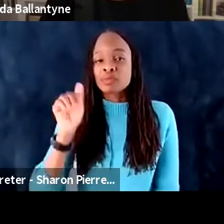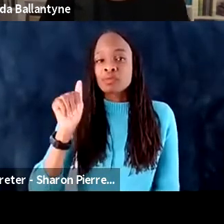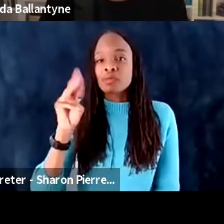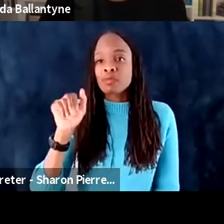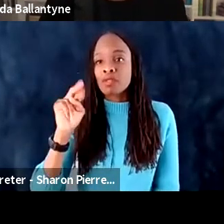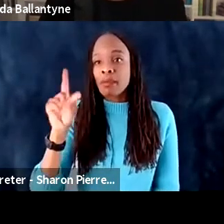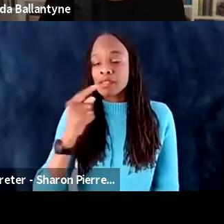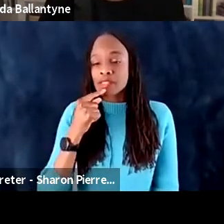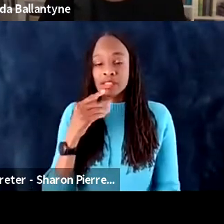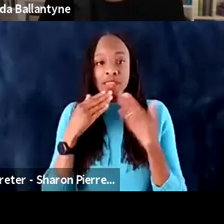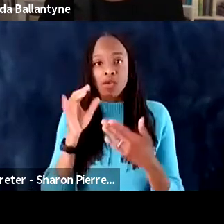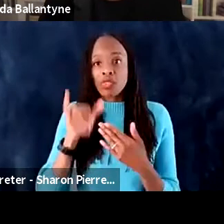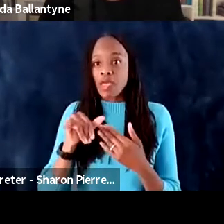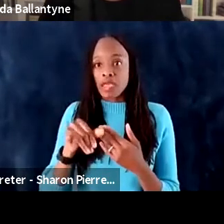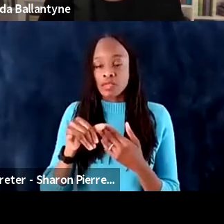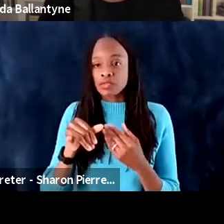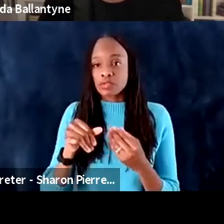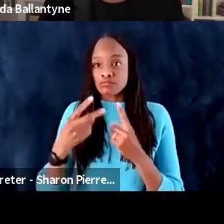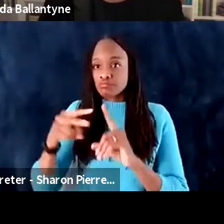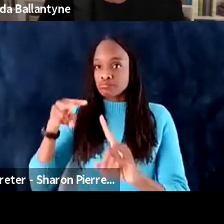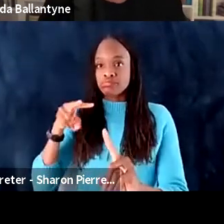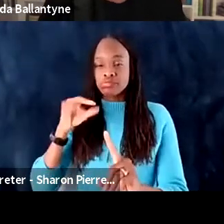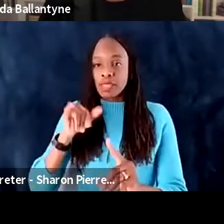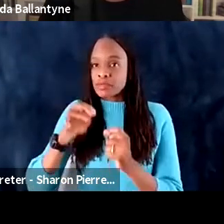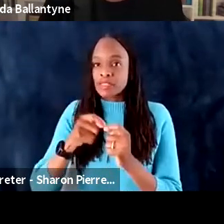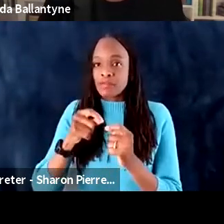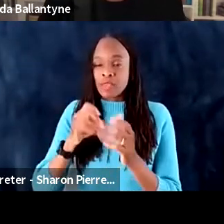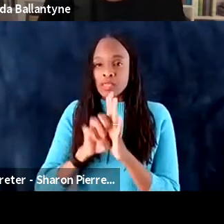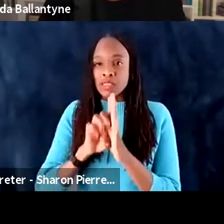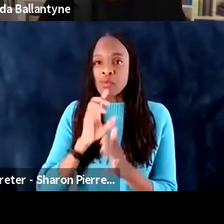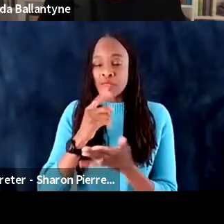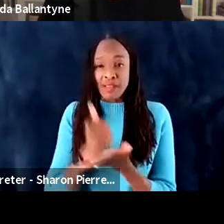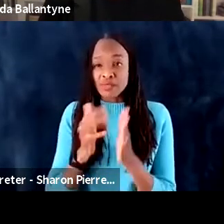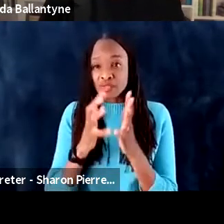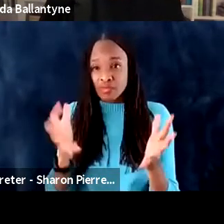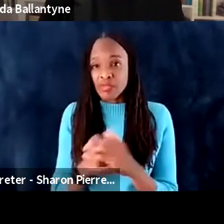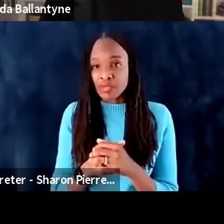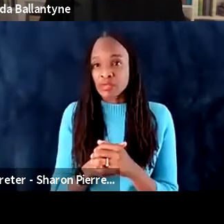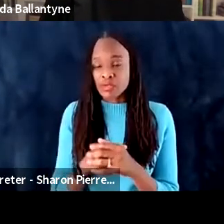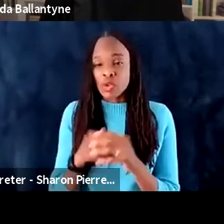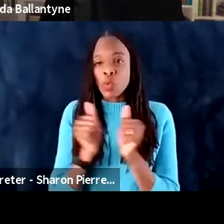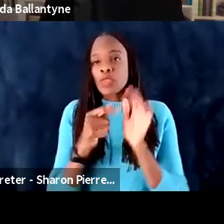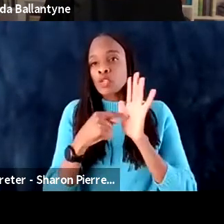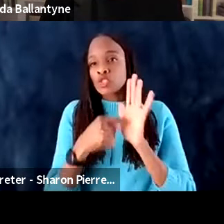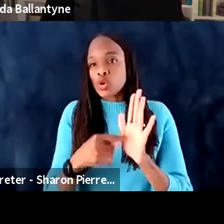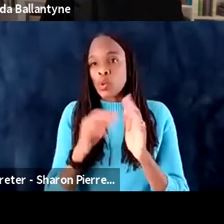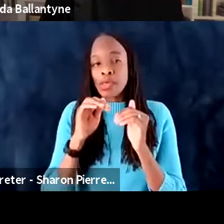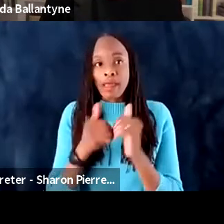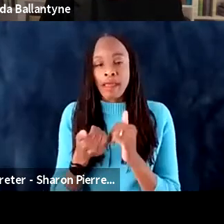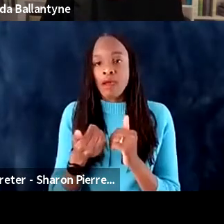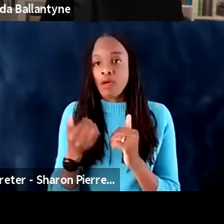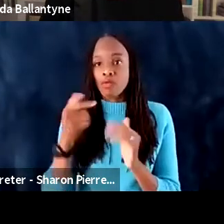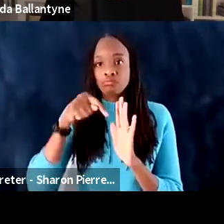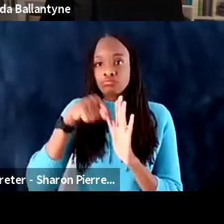Aiha. That overview and those specific examples, I think, are really helpful in showing how pervasive this type